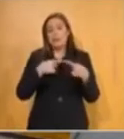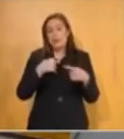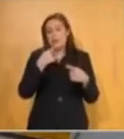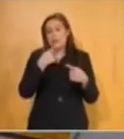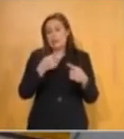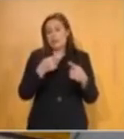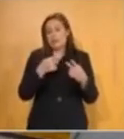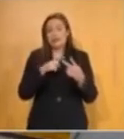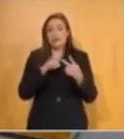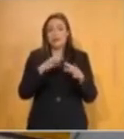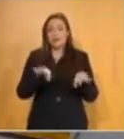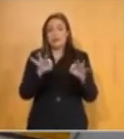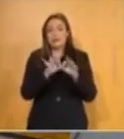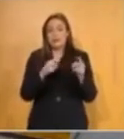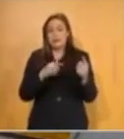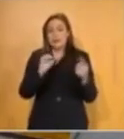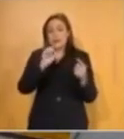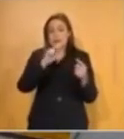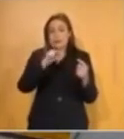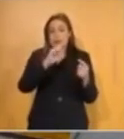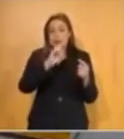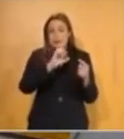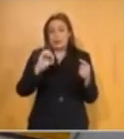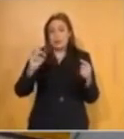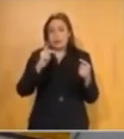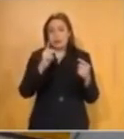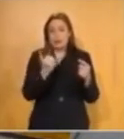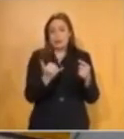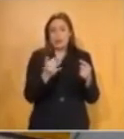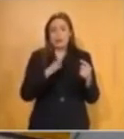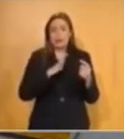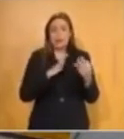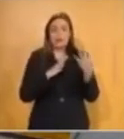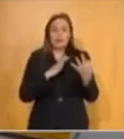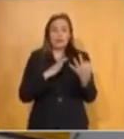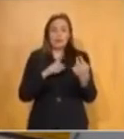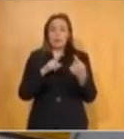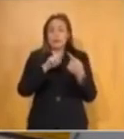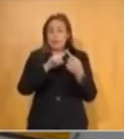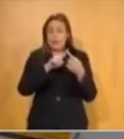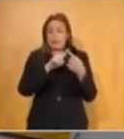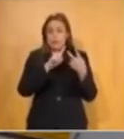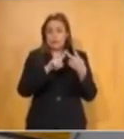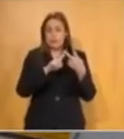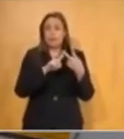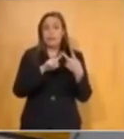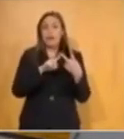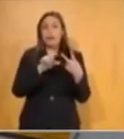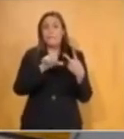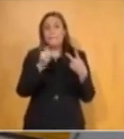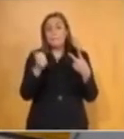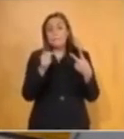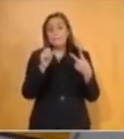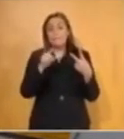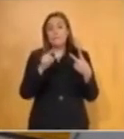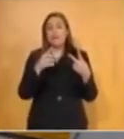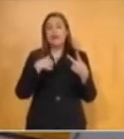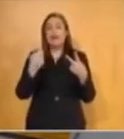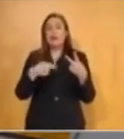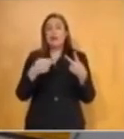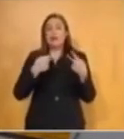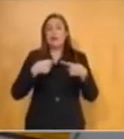Snoopy, que tenemos 3 niveles en esa tira cómica y que además el nombre del ilustrador viene debajo del